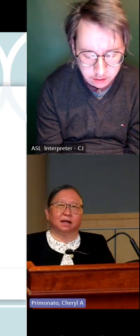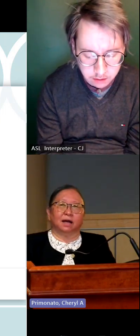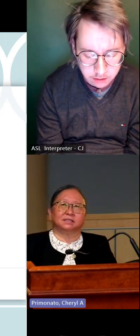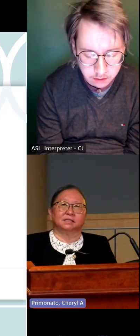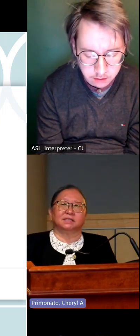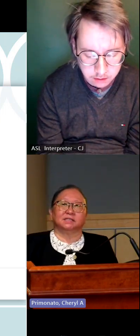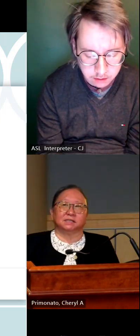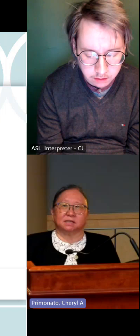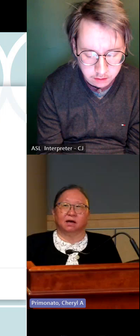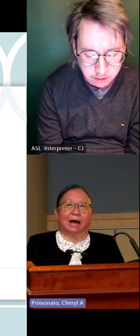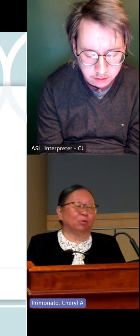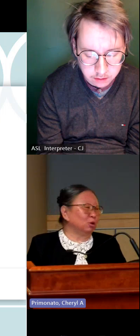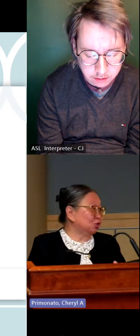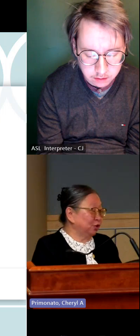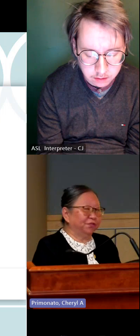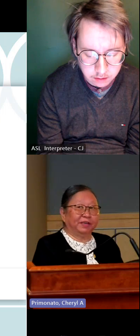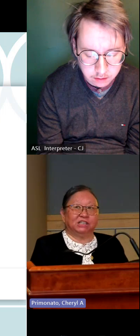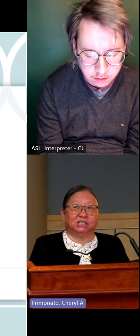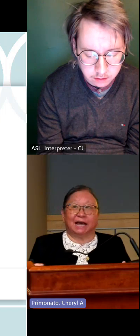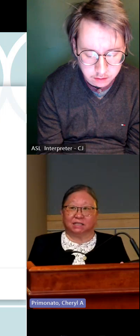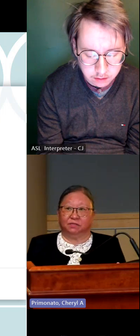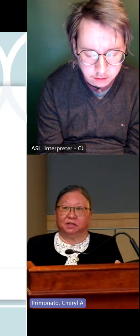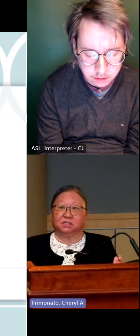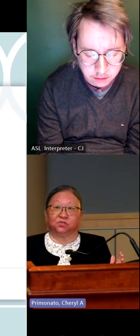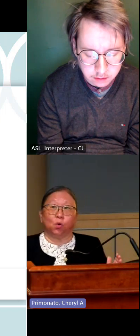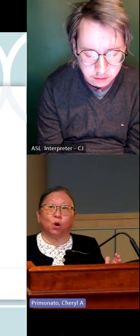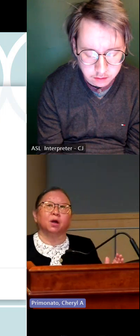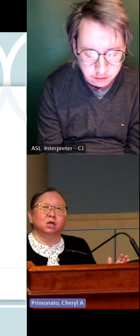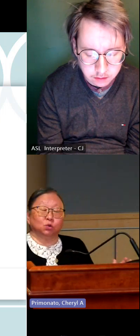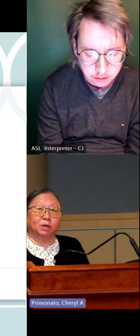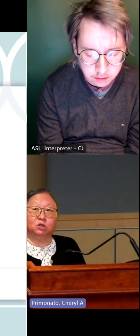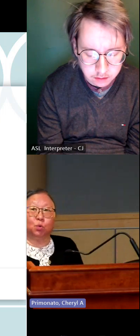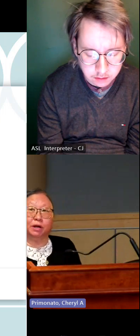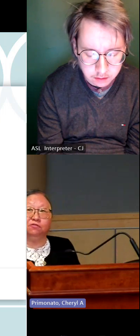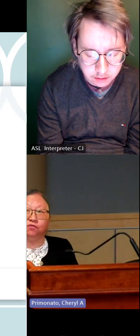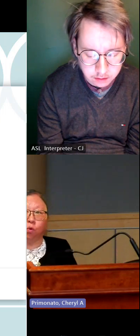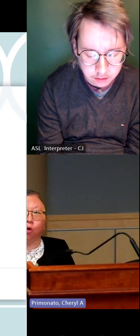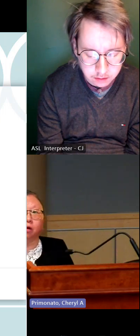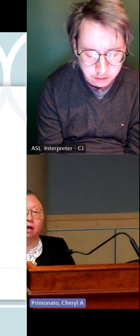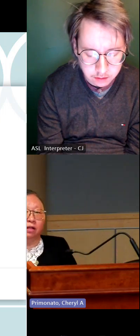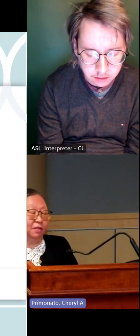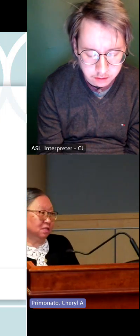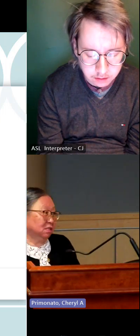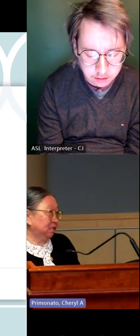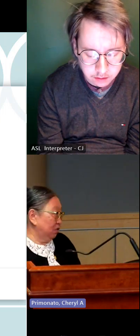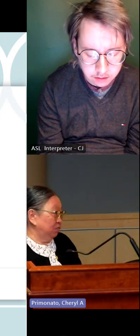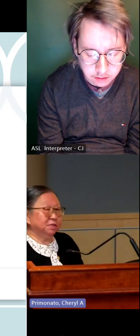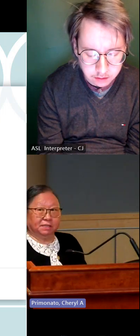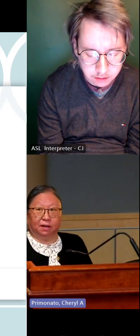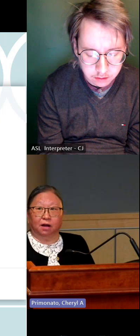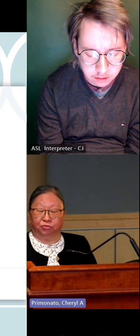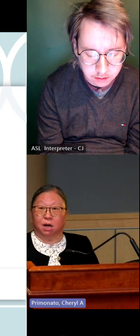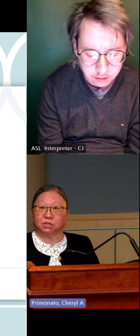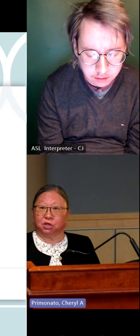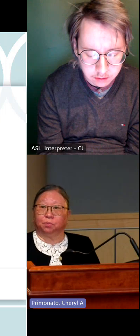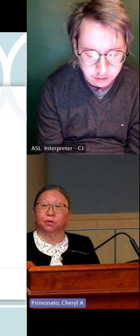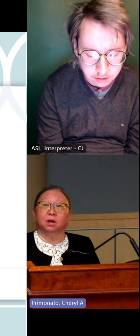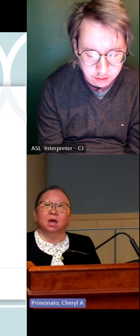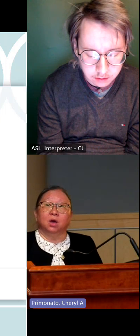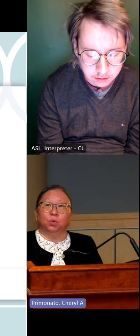just a slight statistics of our certification activities for 2024. And this is just